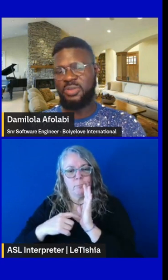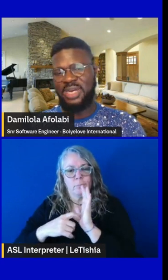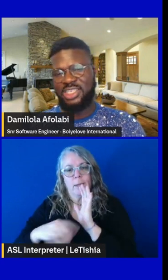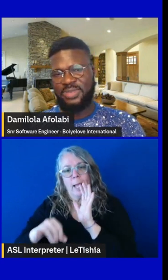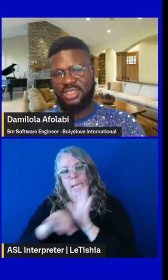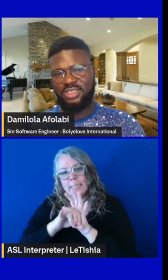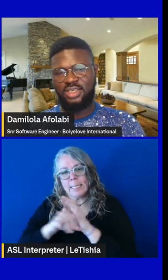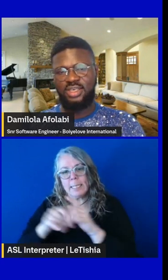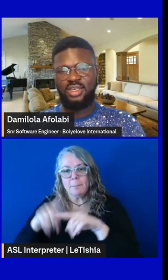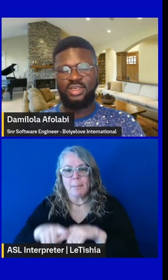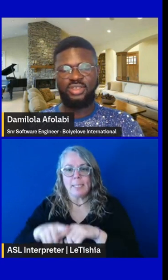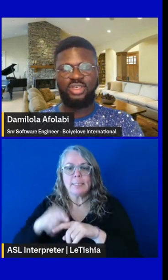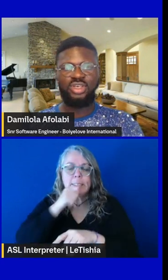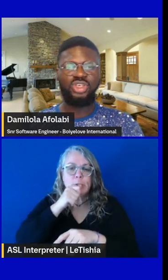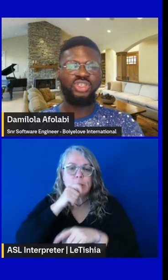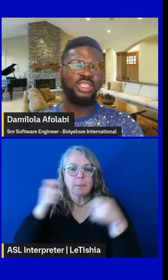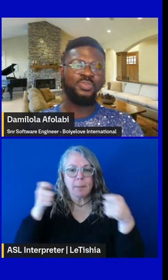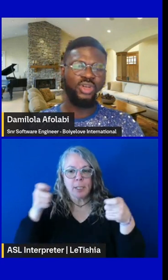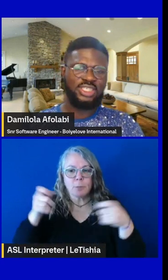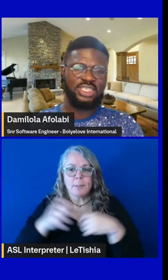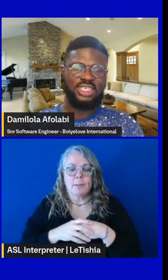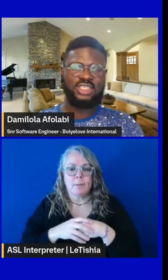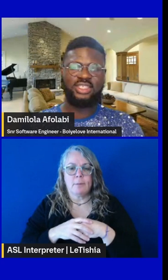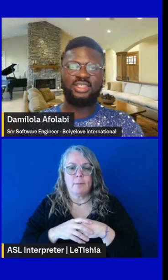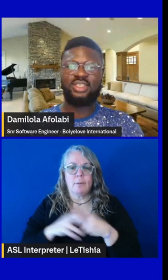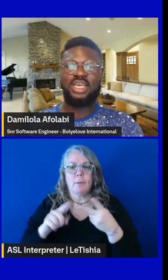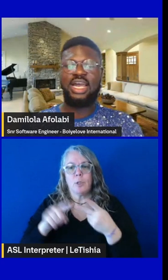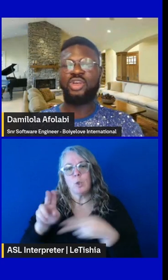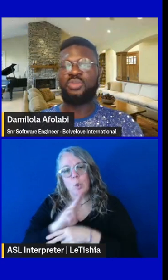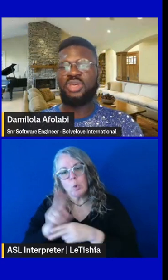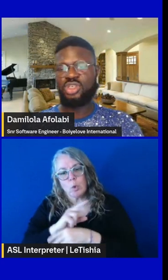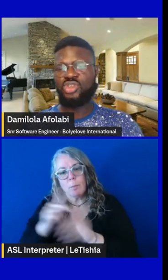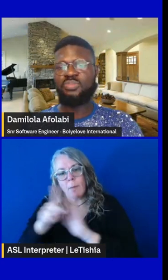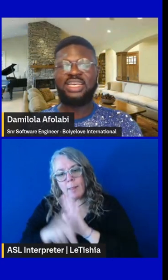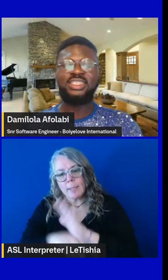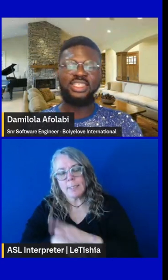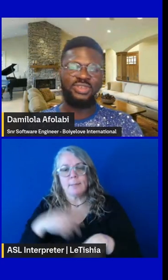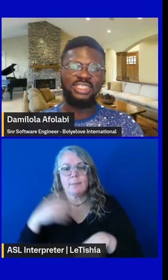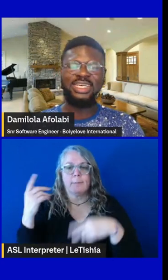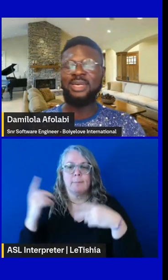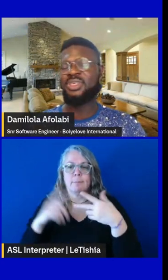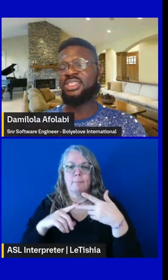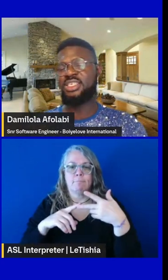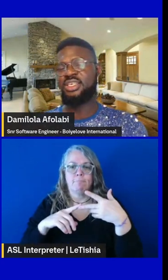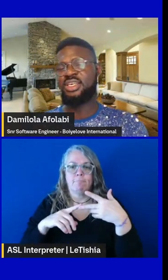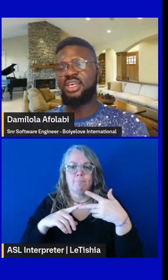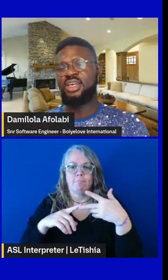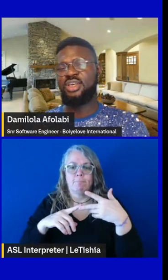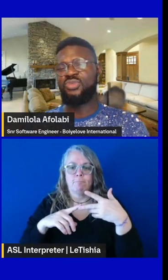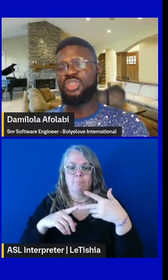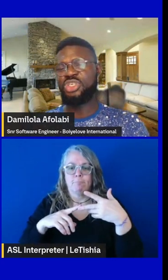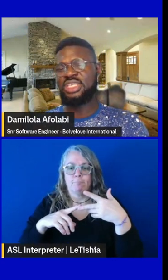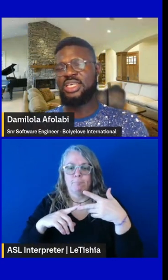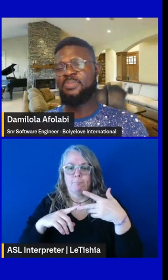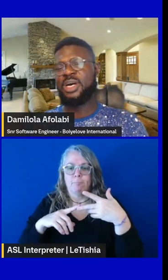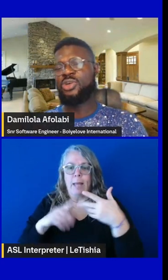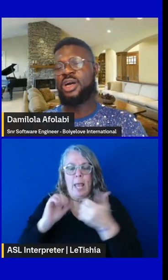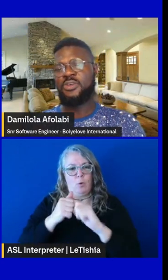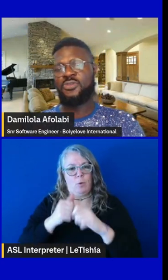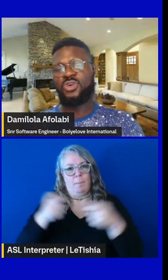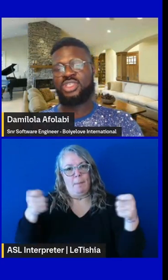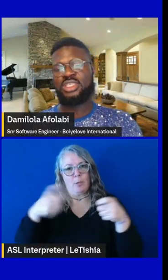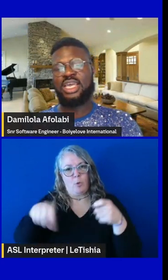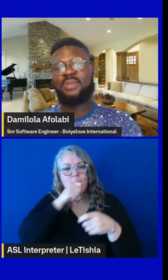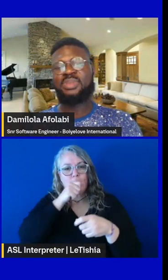identity-based secret management, uses policies and automation to manage secrets dynamically, reducing